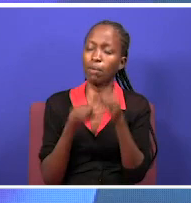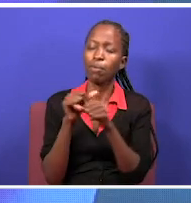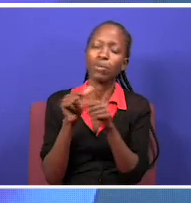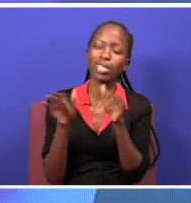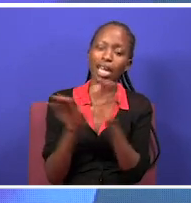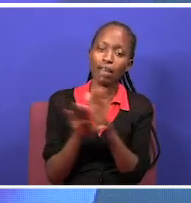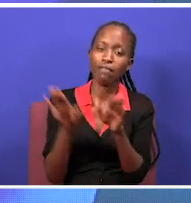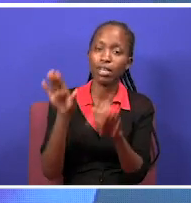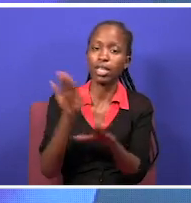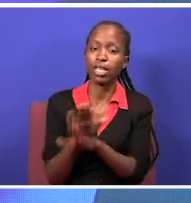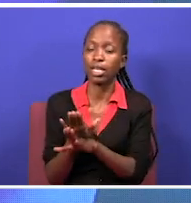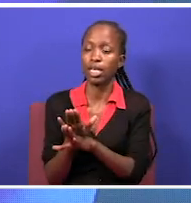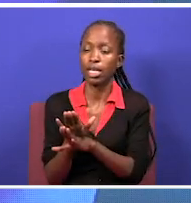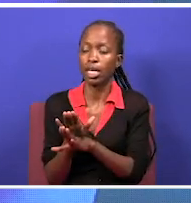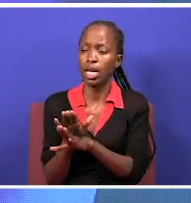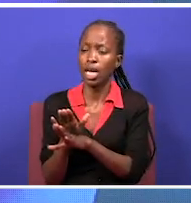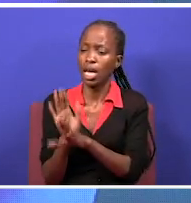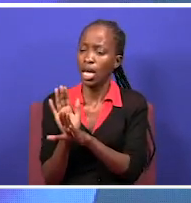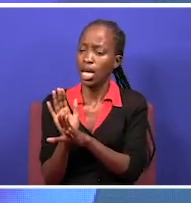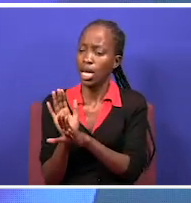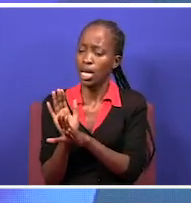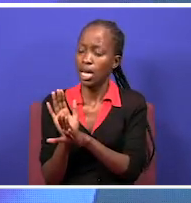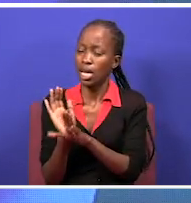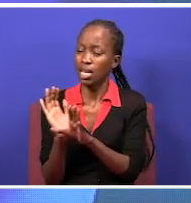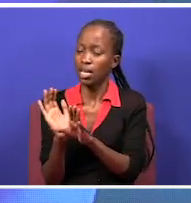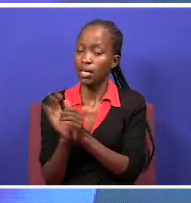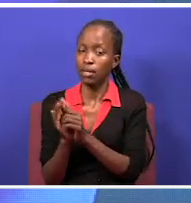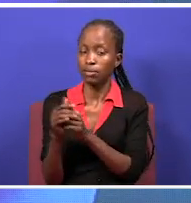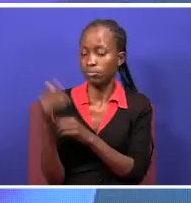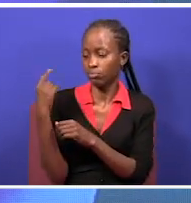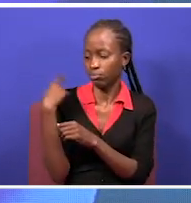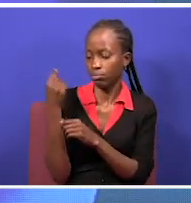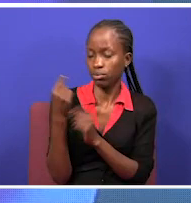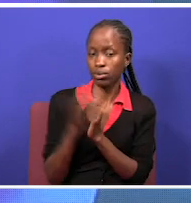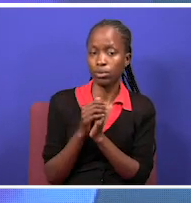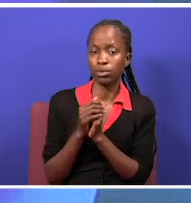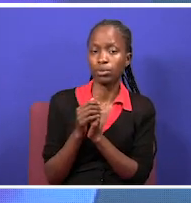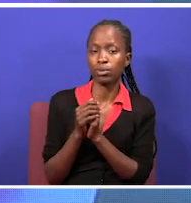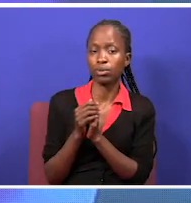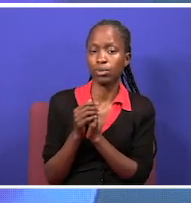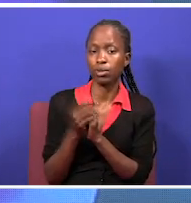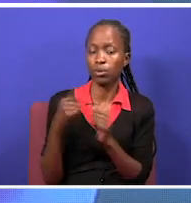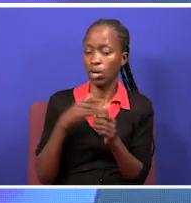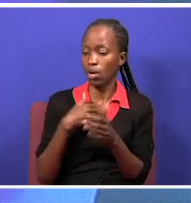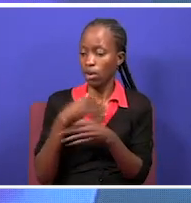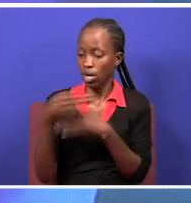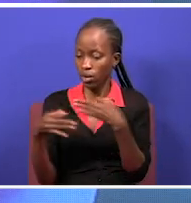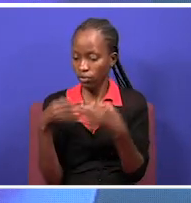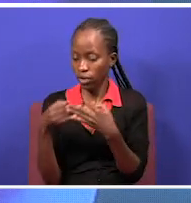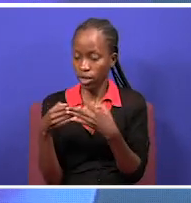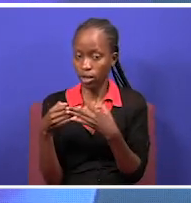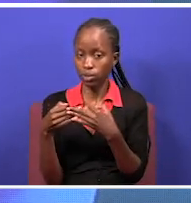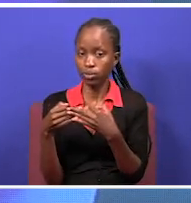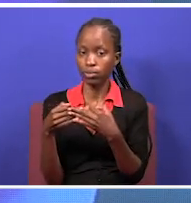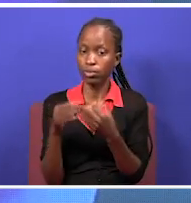everything. I'm yet to find something that is not in the Bible. The other day, we were having our devotions and we've